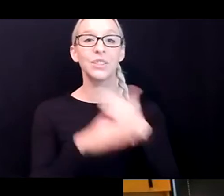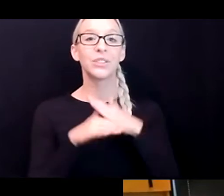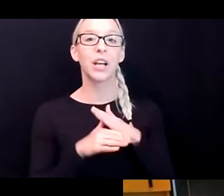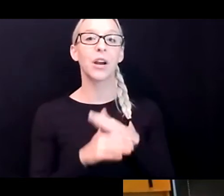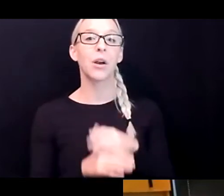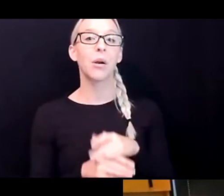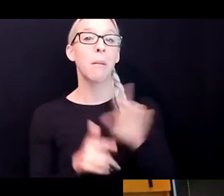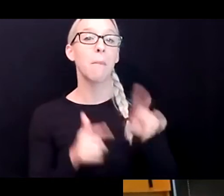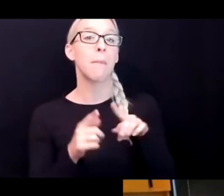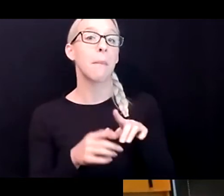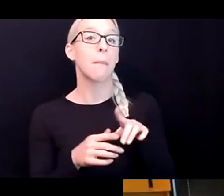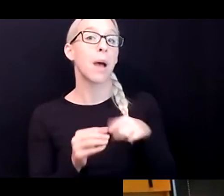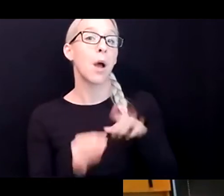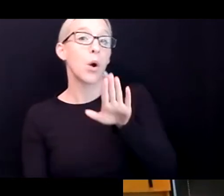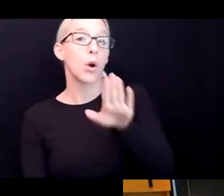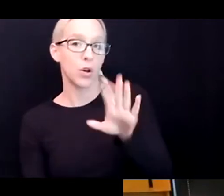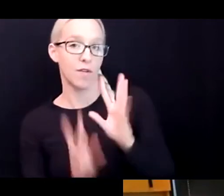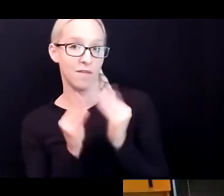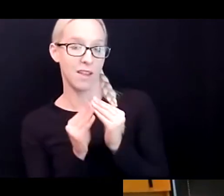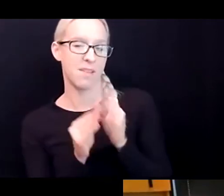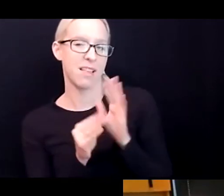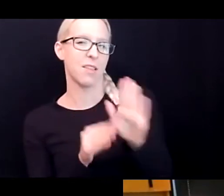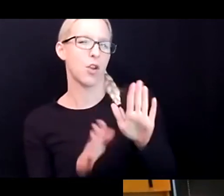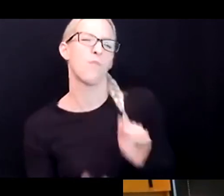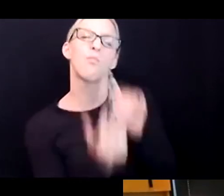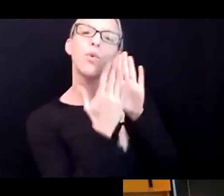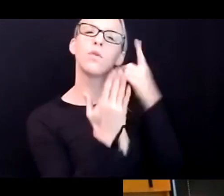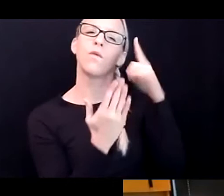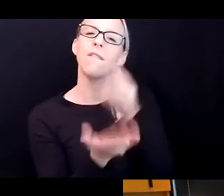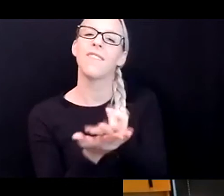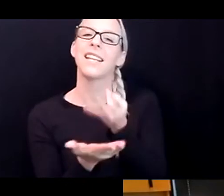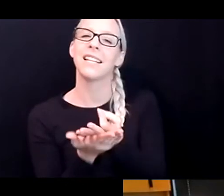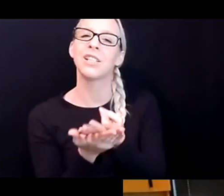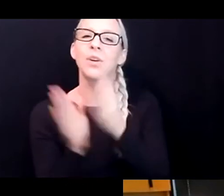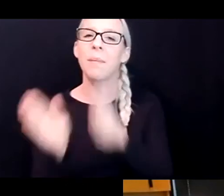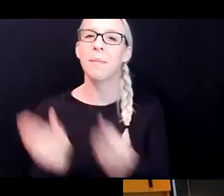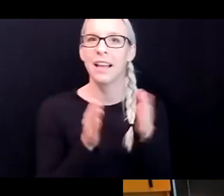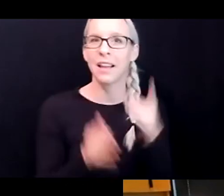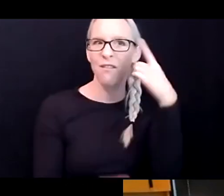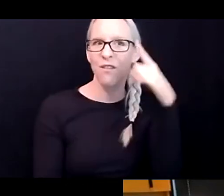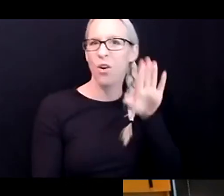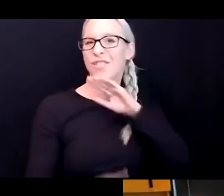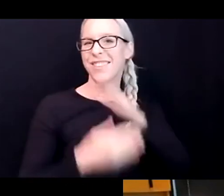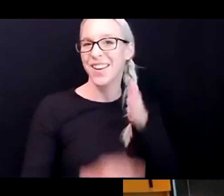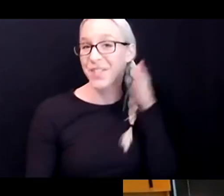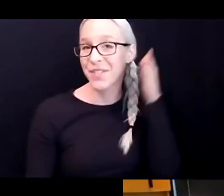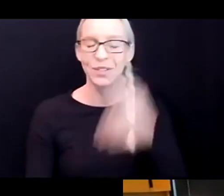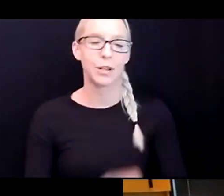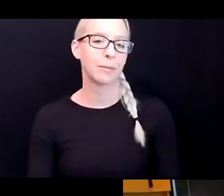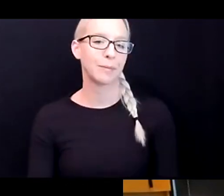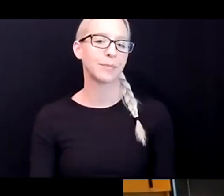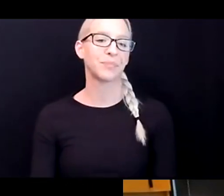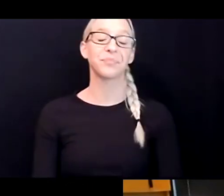family approach financial planning and investment when it comes to planning for May's future. Yeah, so